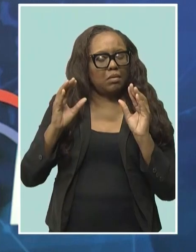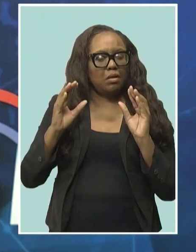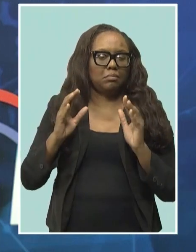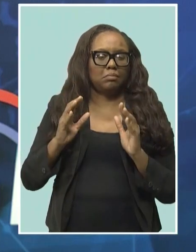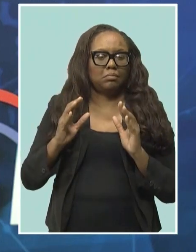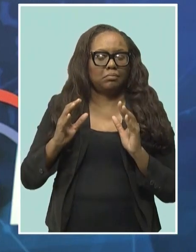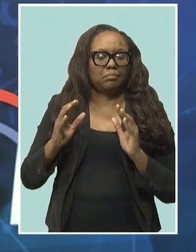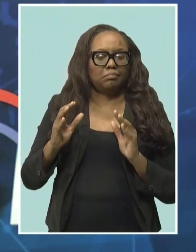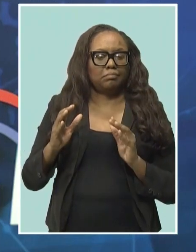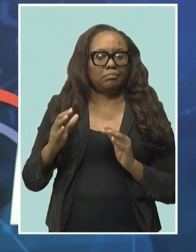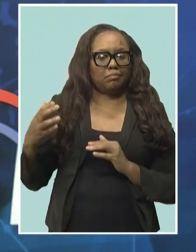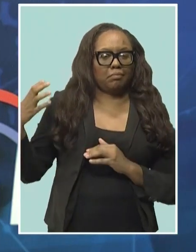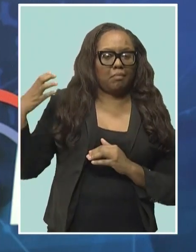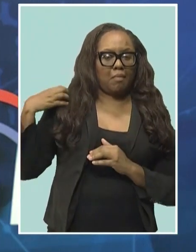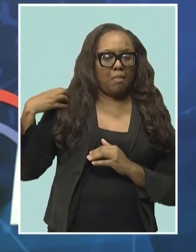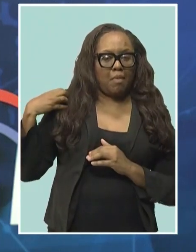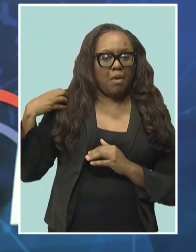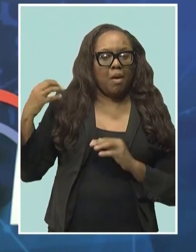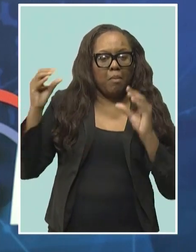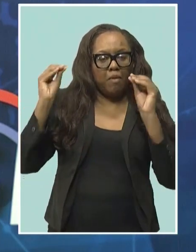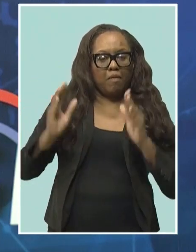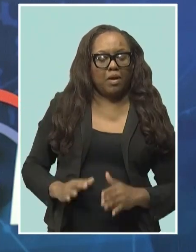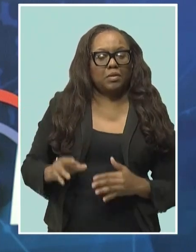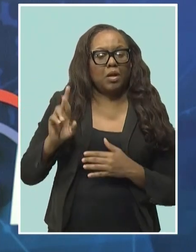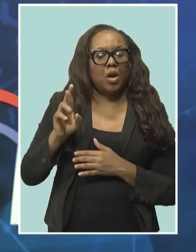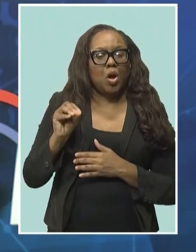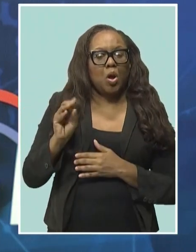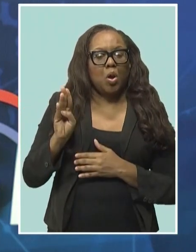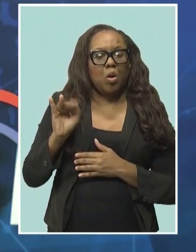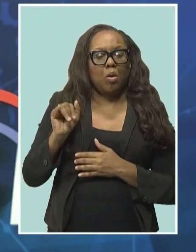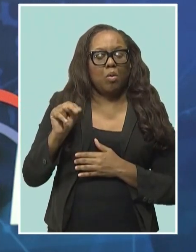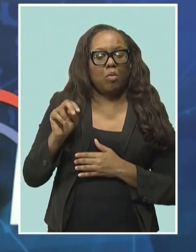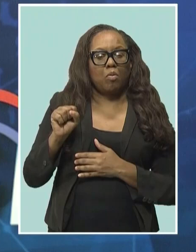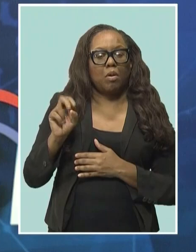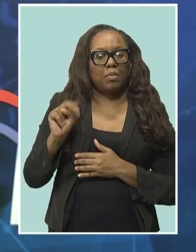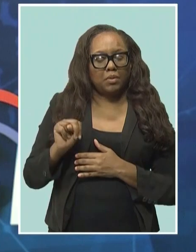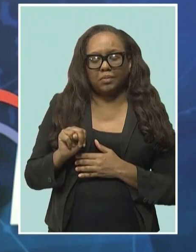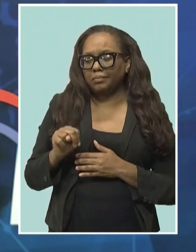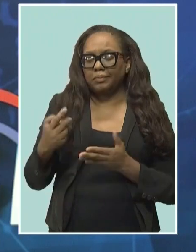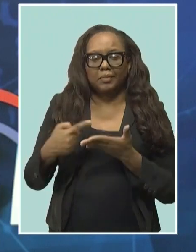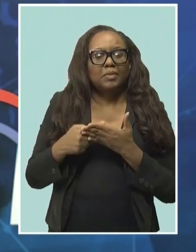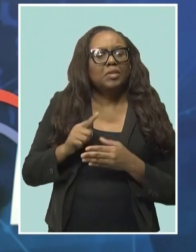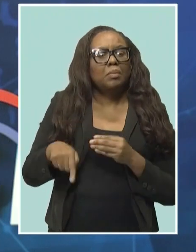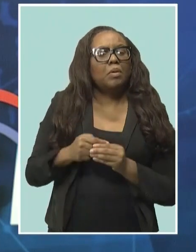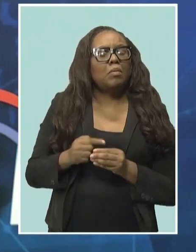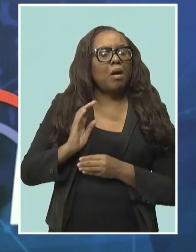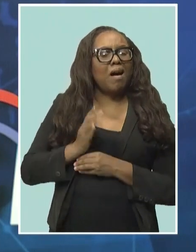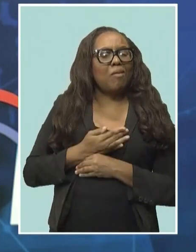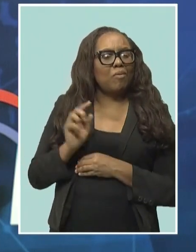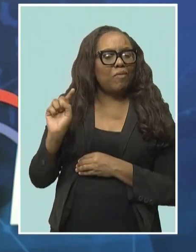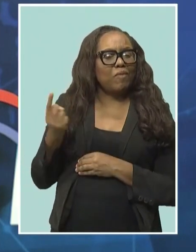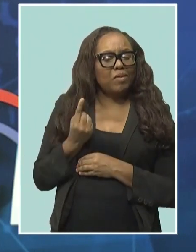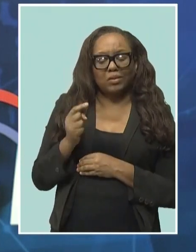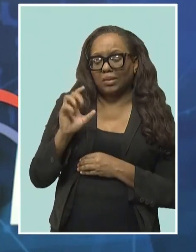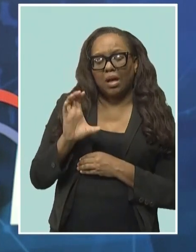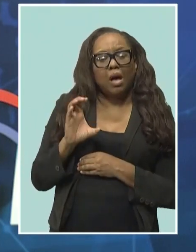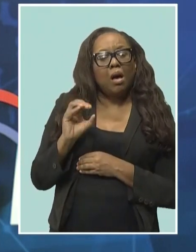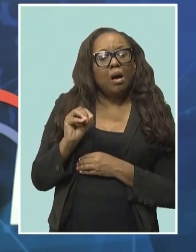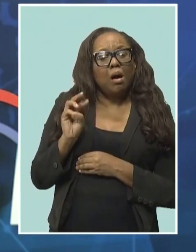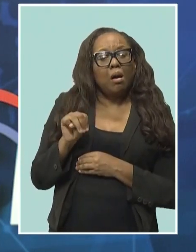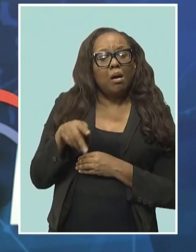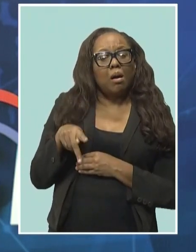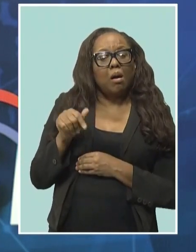of the West Indies, Professor Justin Robinson. The first compact was implemented for the period July 2022 to